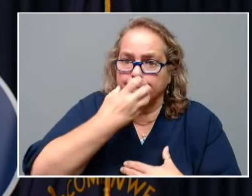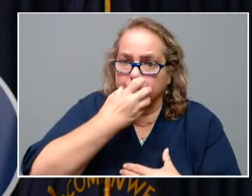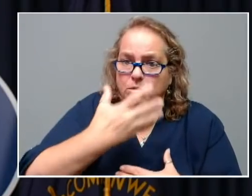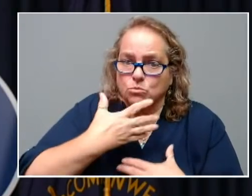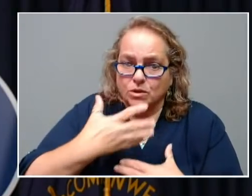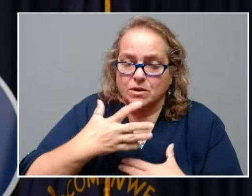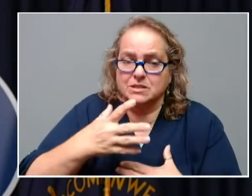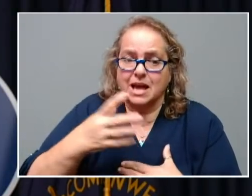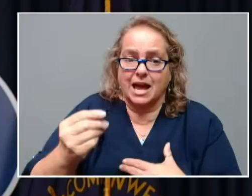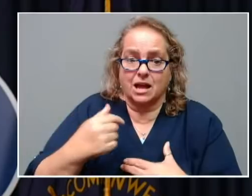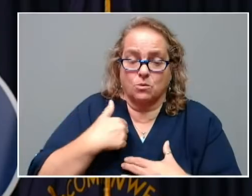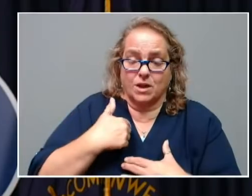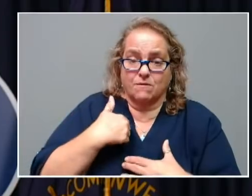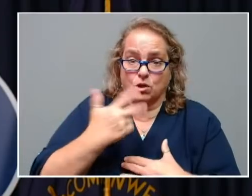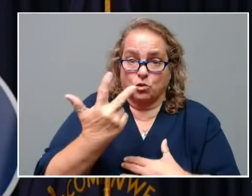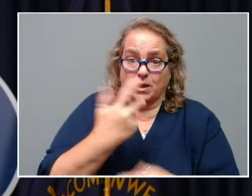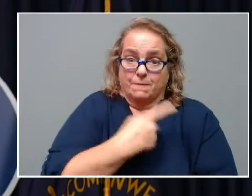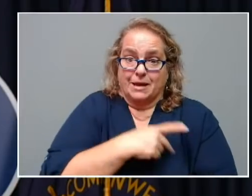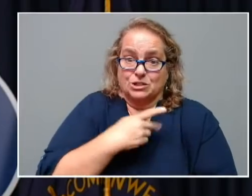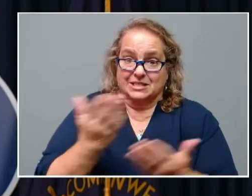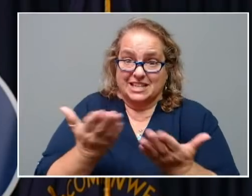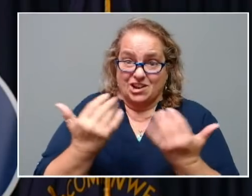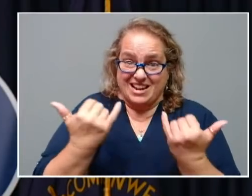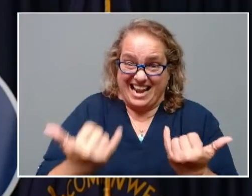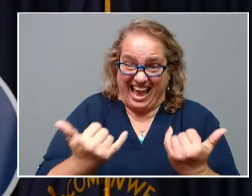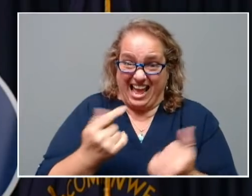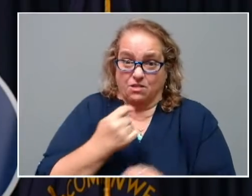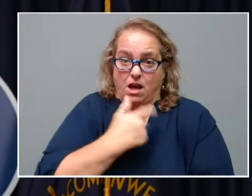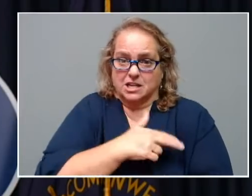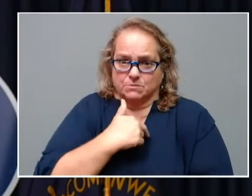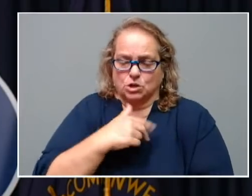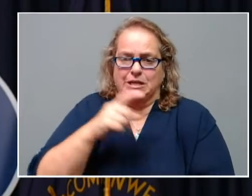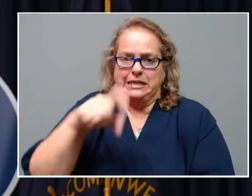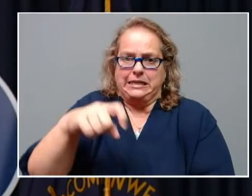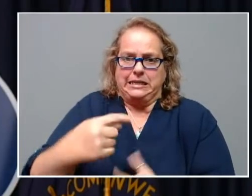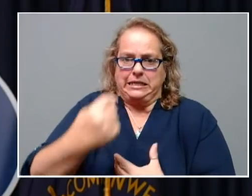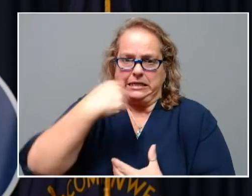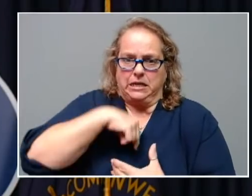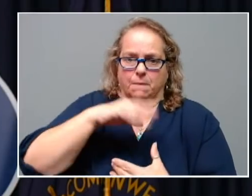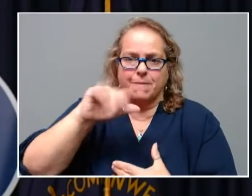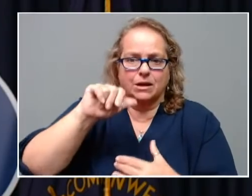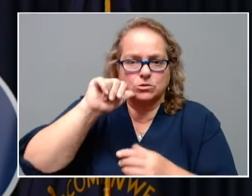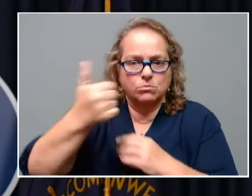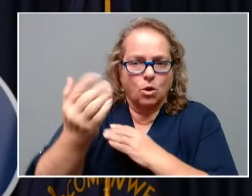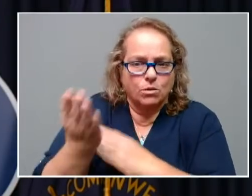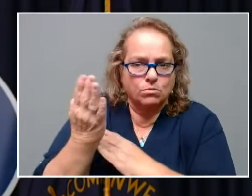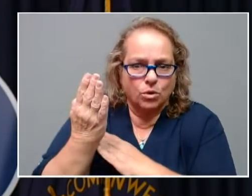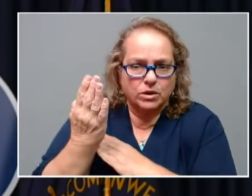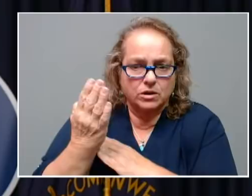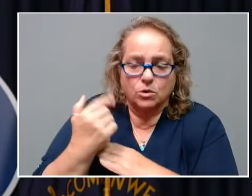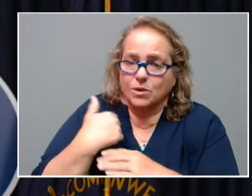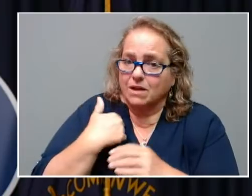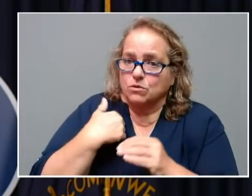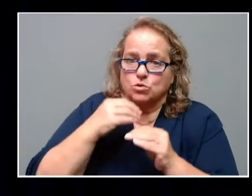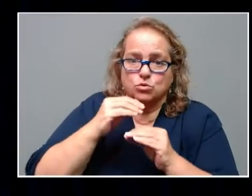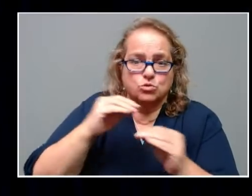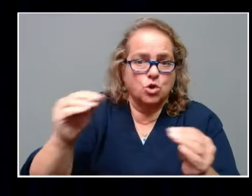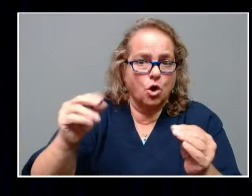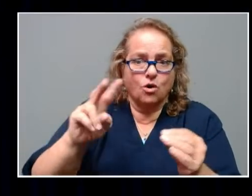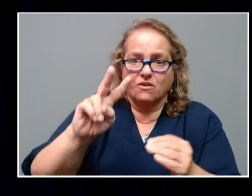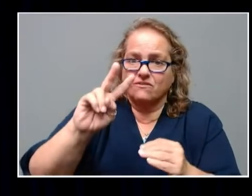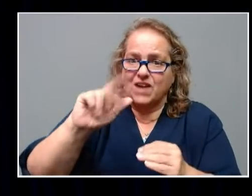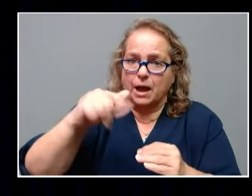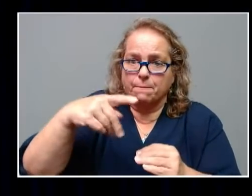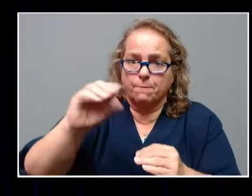at the hospital who are likely to be placed on these by tomorrow morning. We have no Vapotherms remaining in use and only